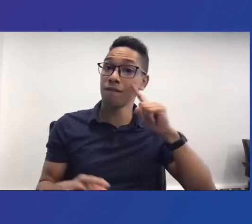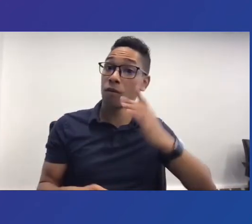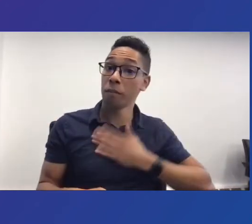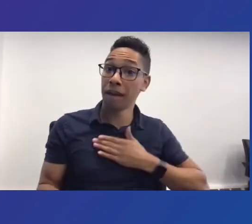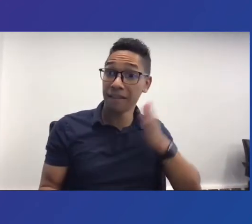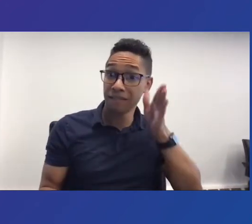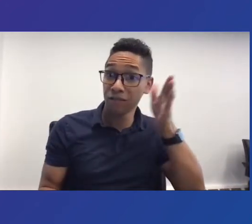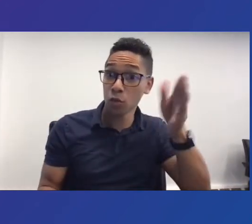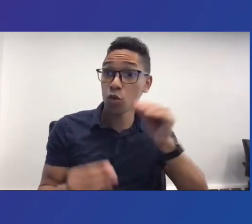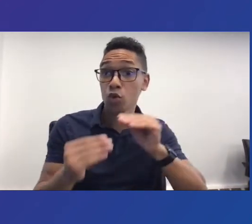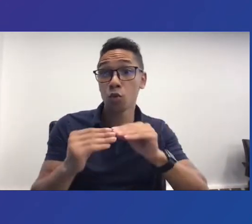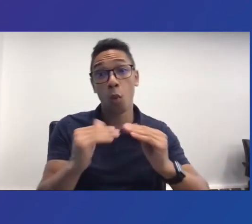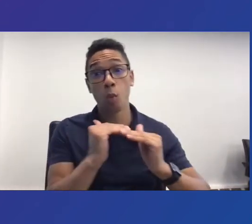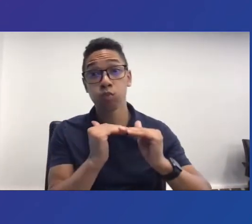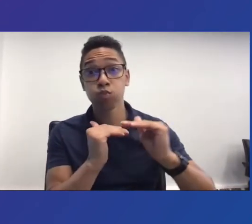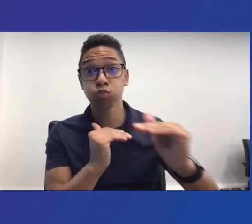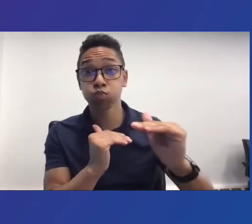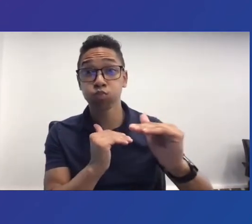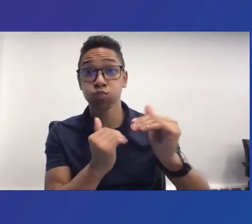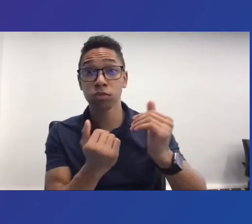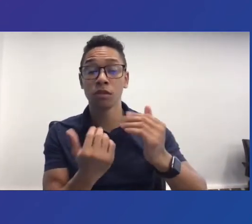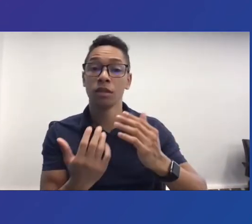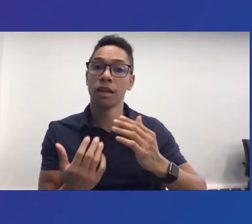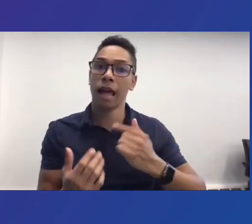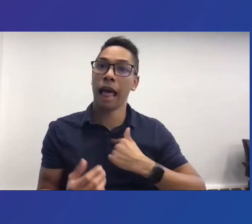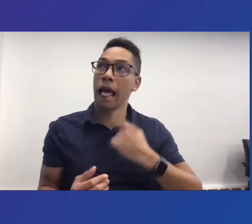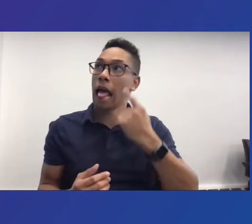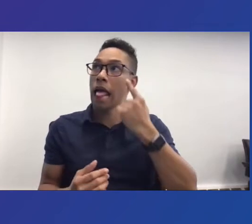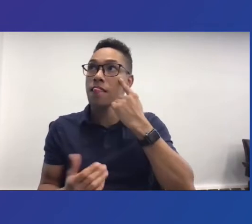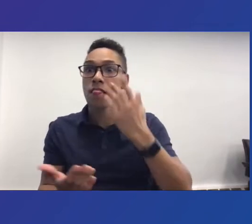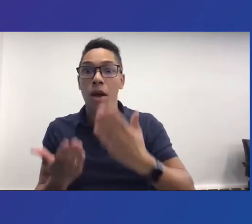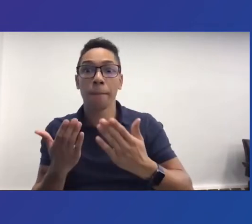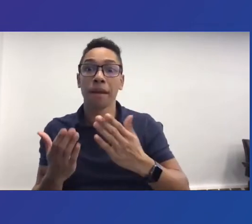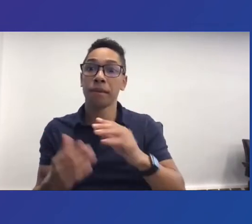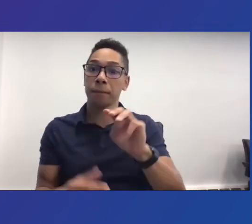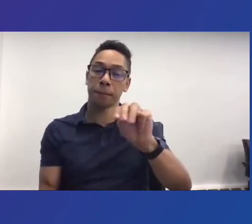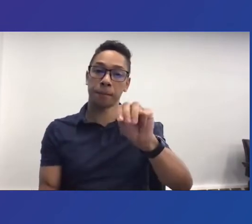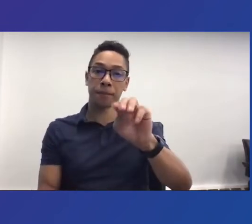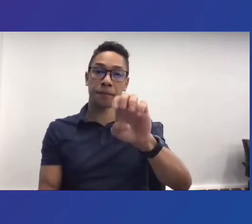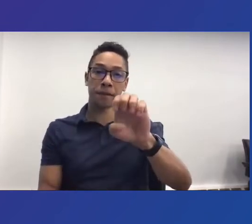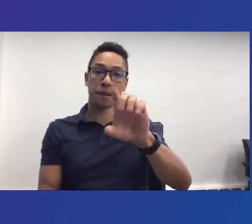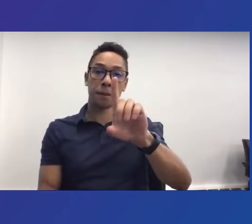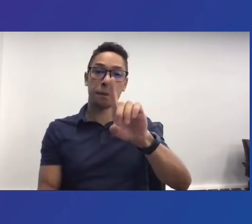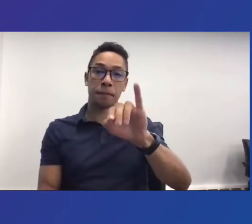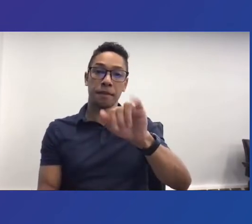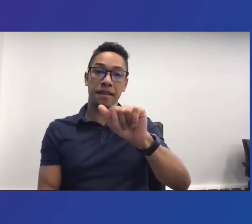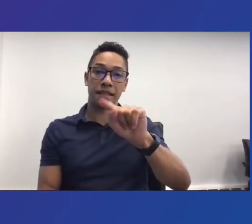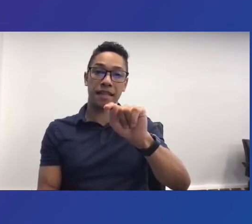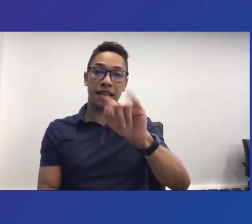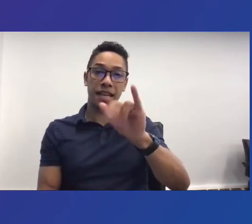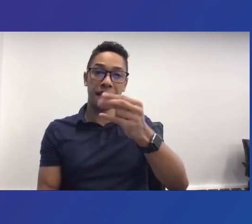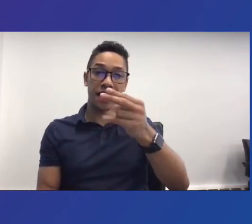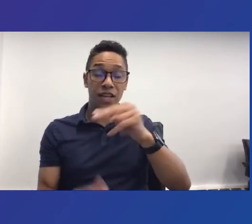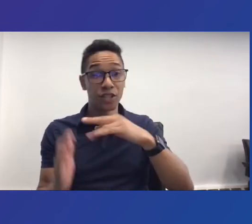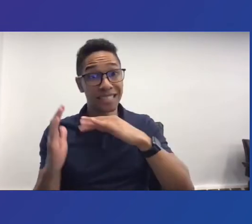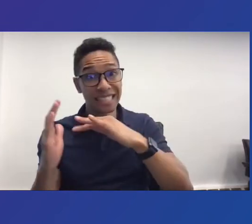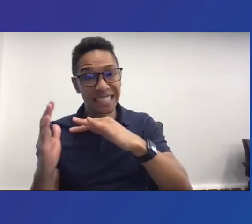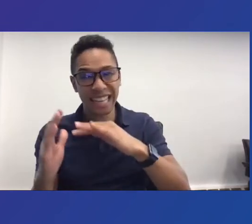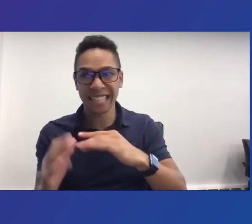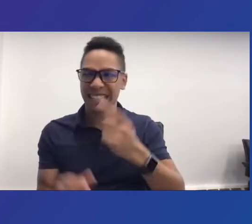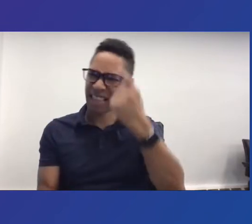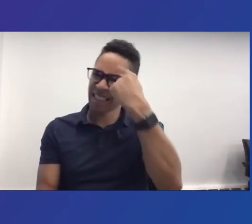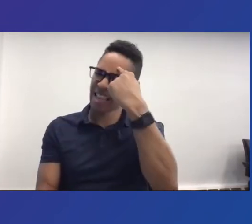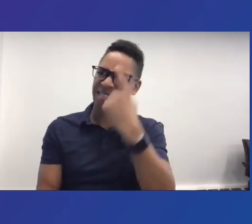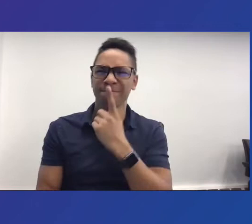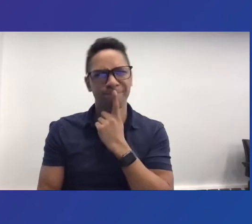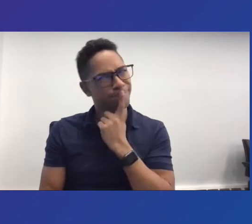future? I thought I was interested in mediation studies. Do I do something, you know, and I thought that's not good because I